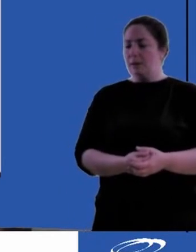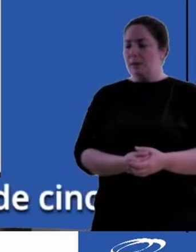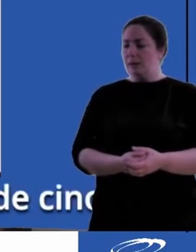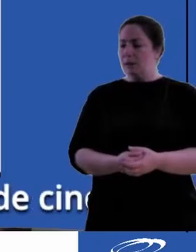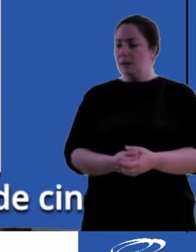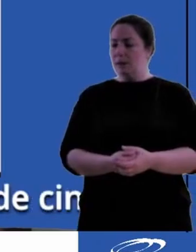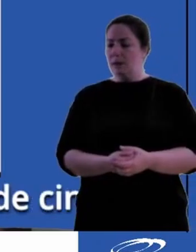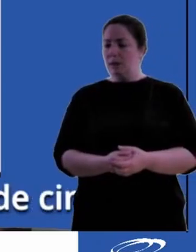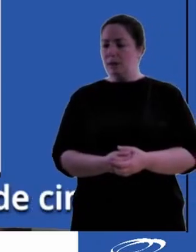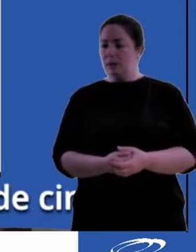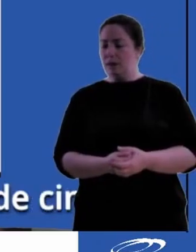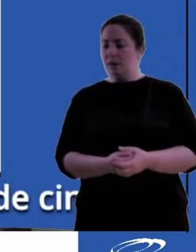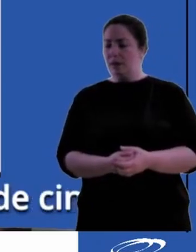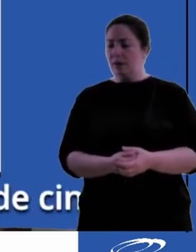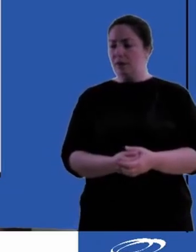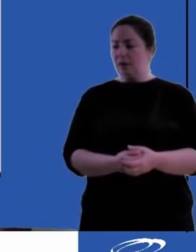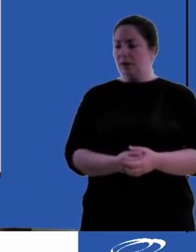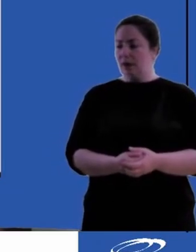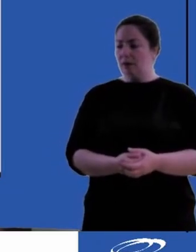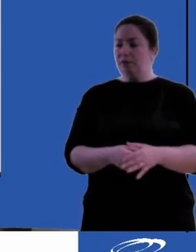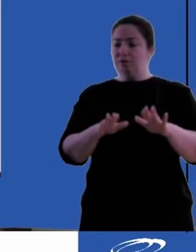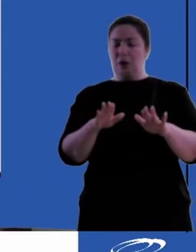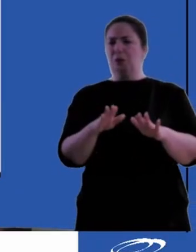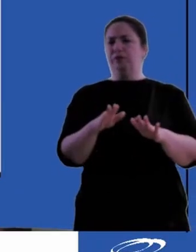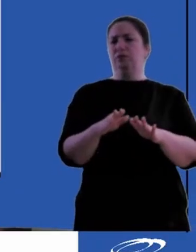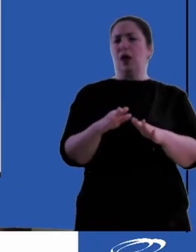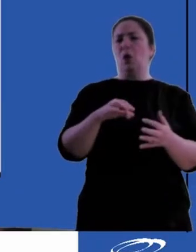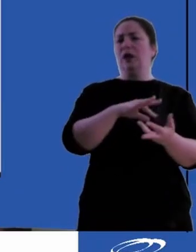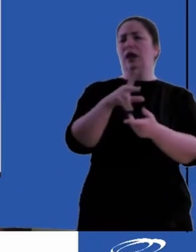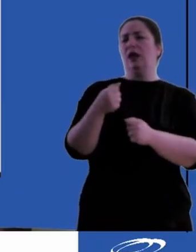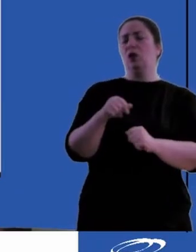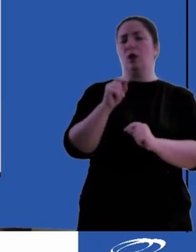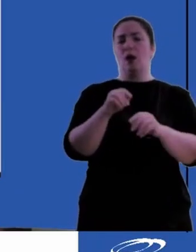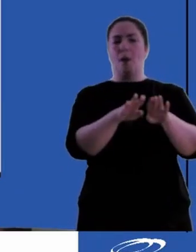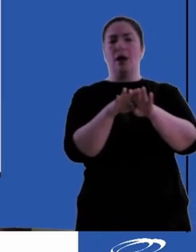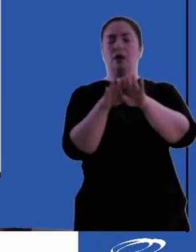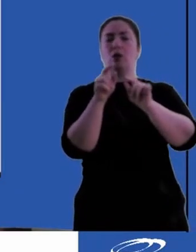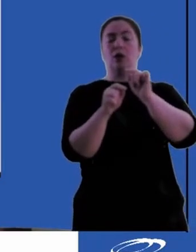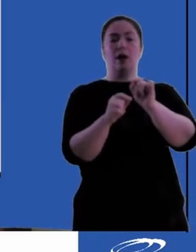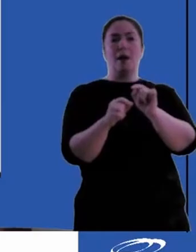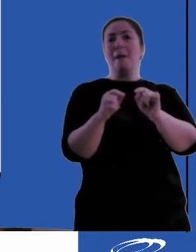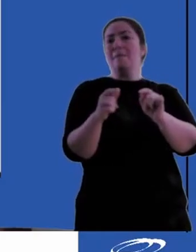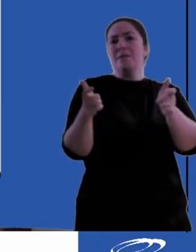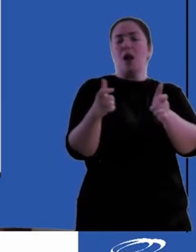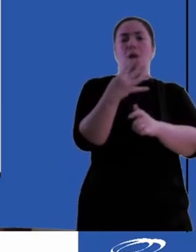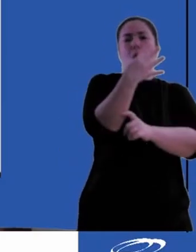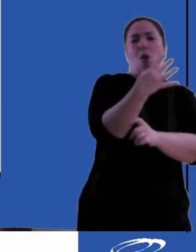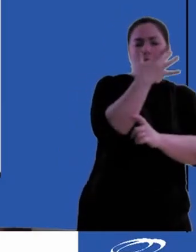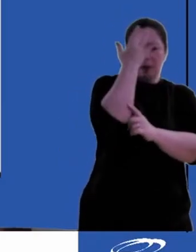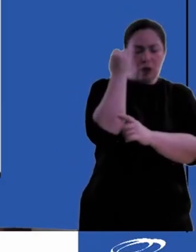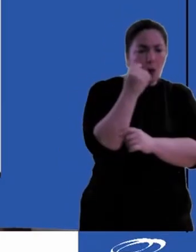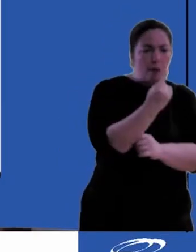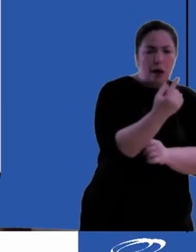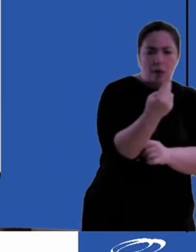that's fine, you need 4. You don't need 5 or 6. So this is, I think, pretty exciting because now we better understand how